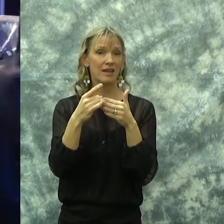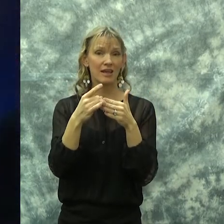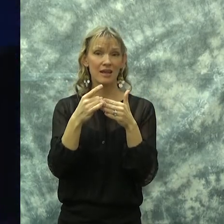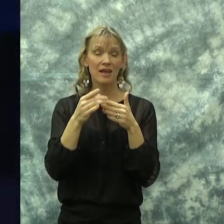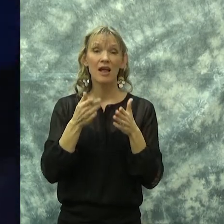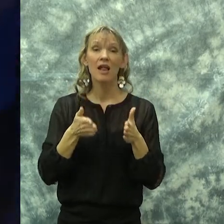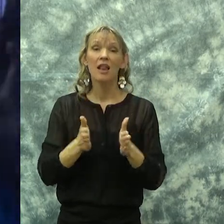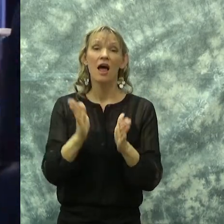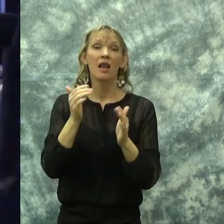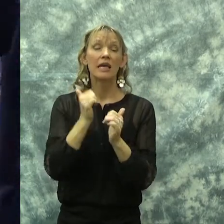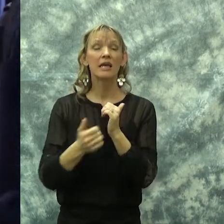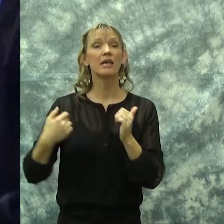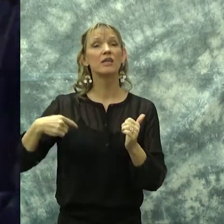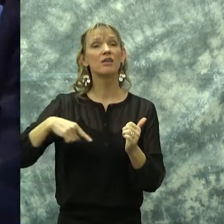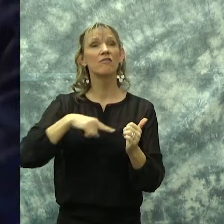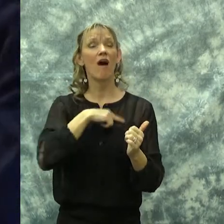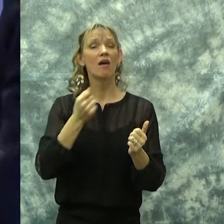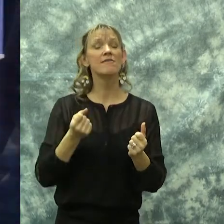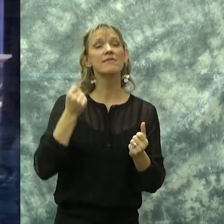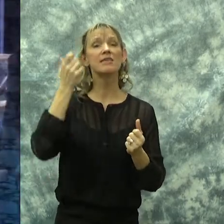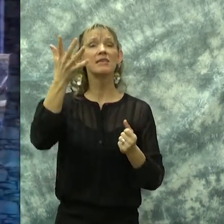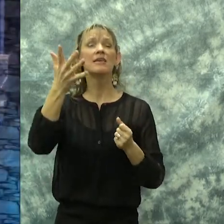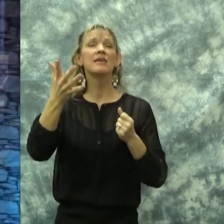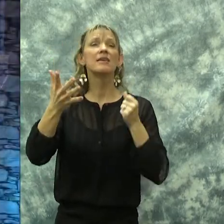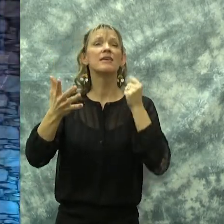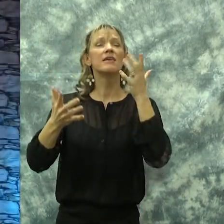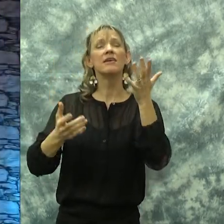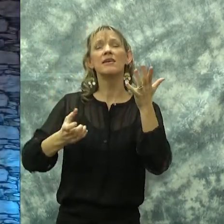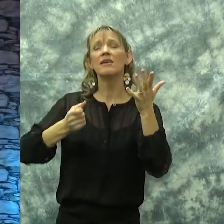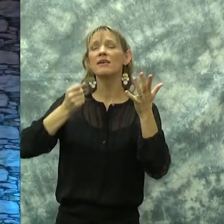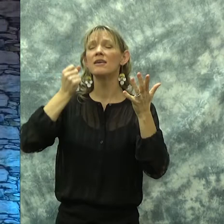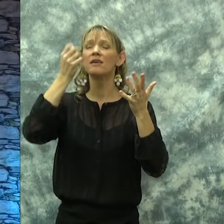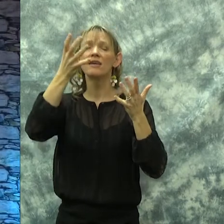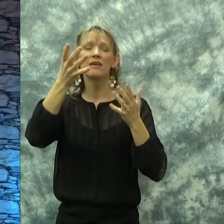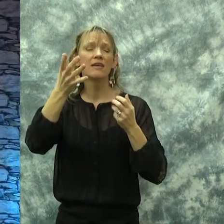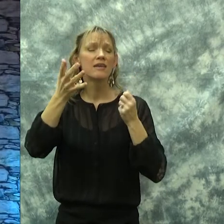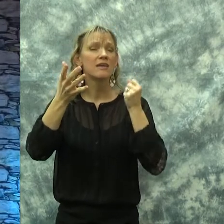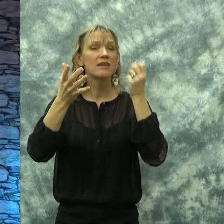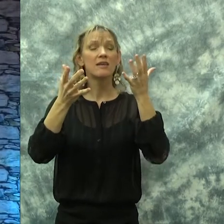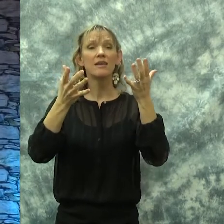Let each of us sing